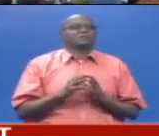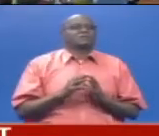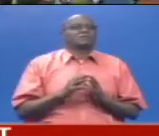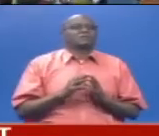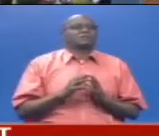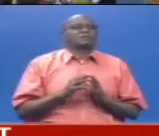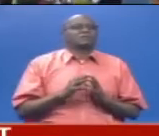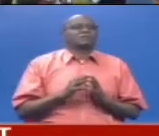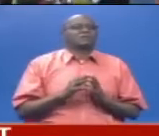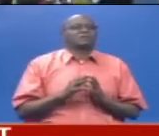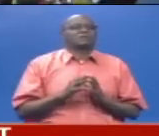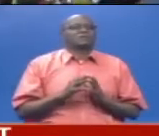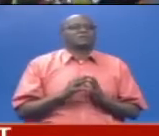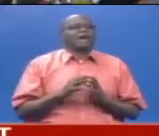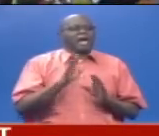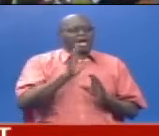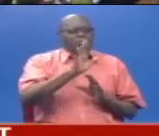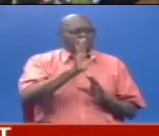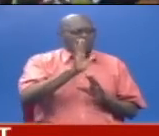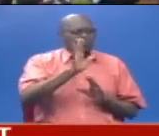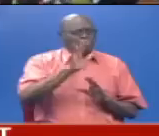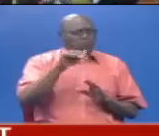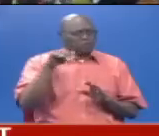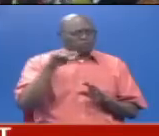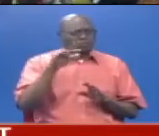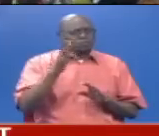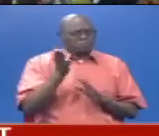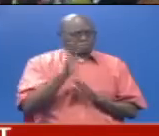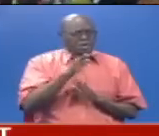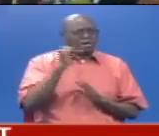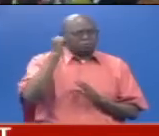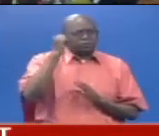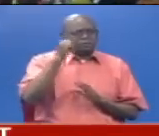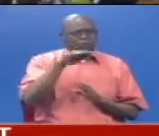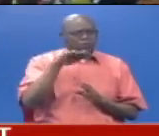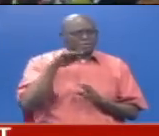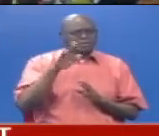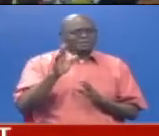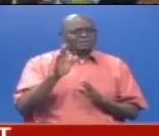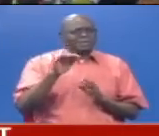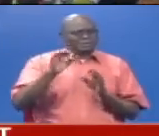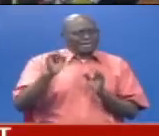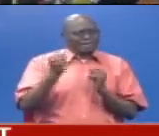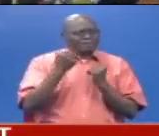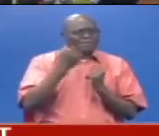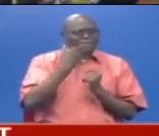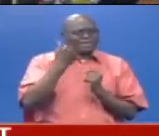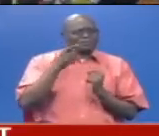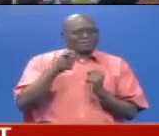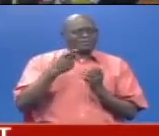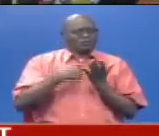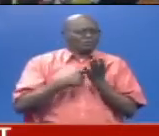been better. I said we'll come back to politics. I still want to know. I have to set best for this conversation. Arnold, let me